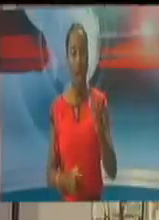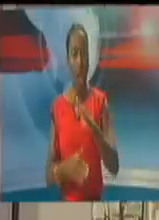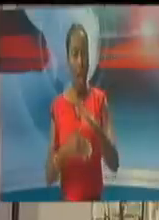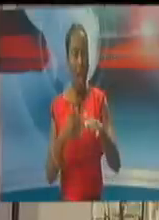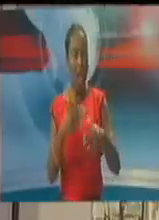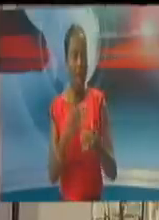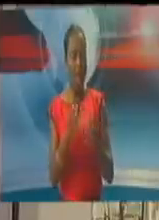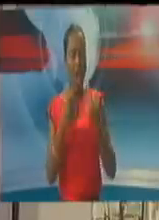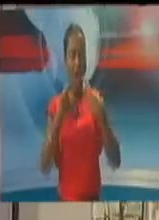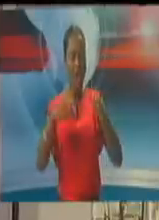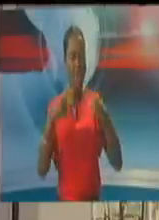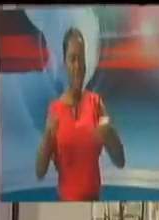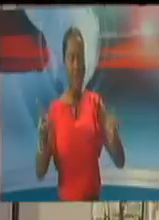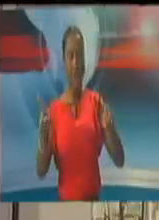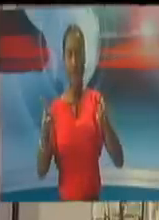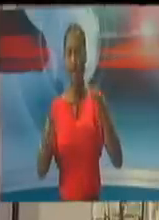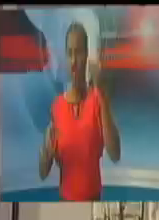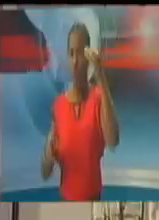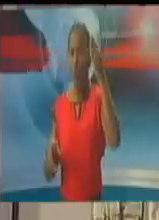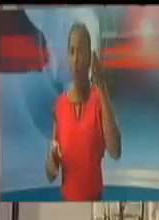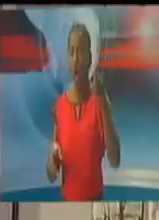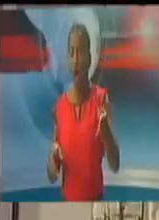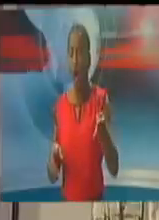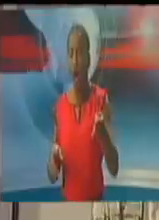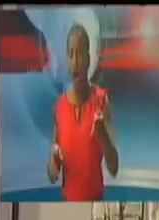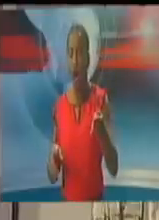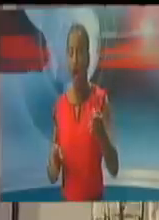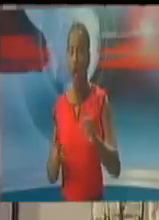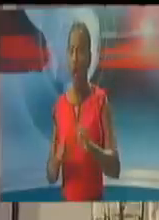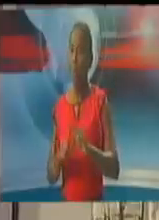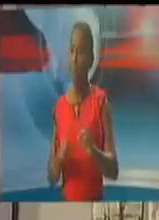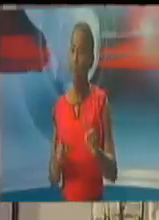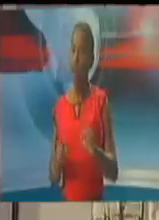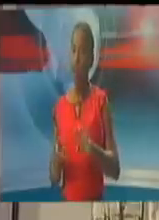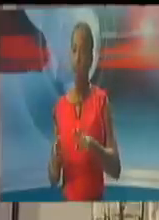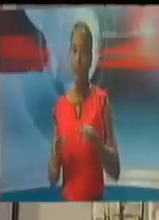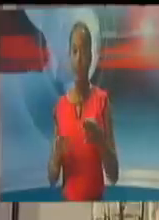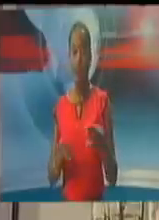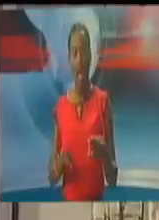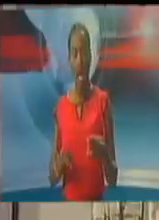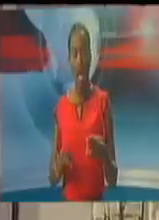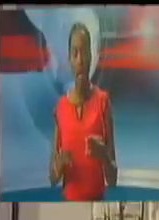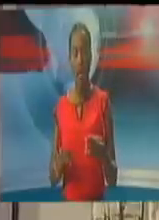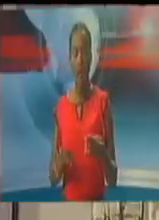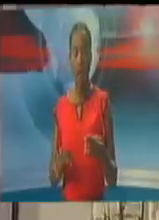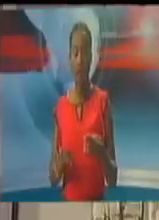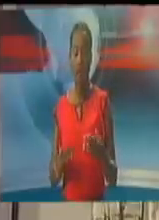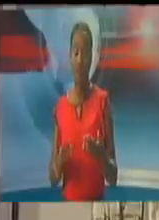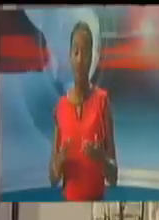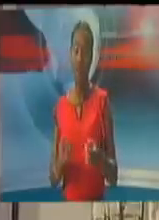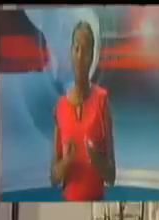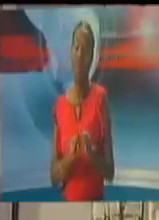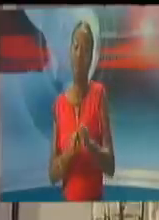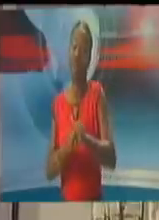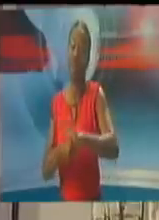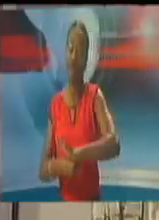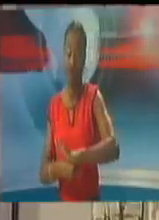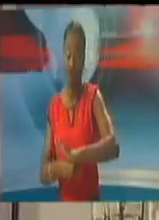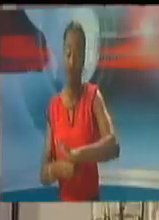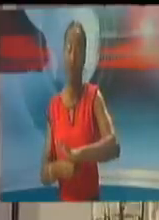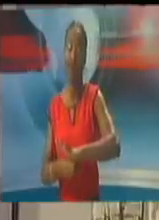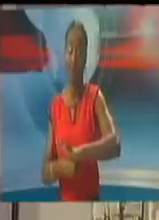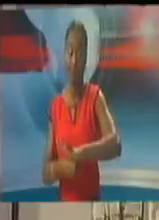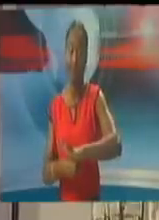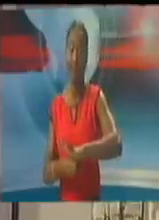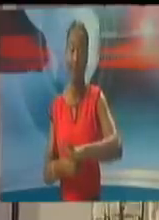superstar, apparently died from symptoms related to COVID. And this is what Dr. Joanne Paul was talking